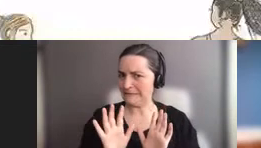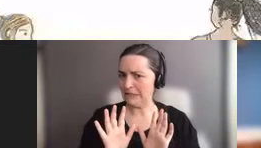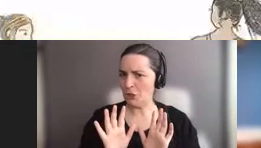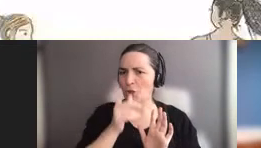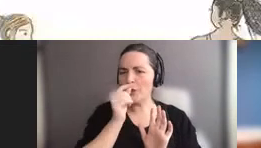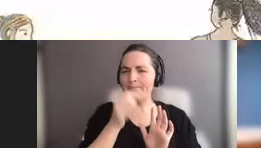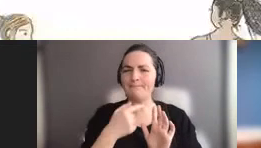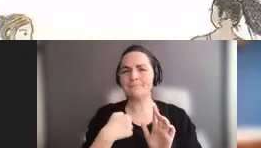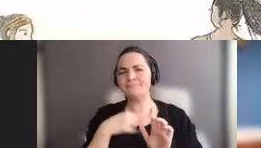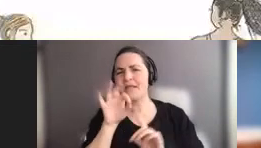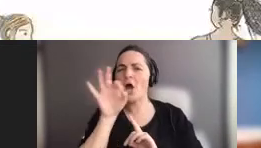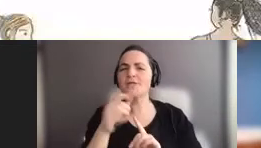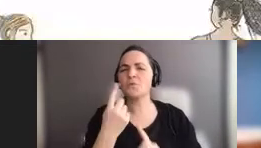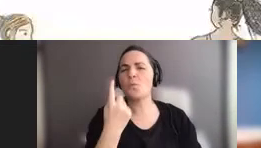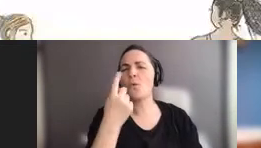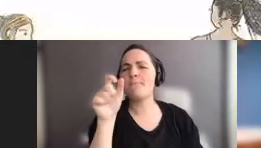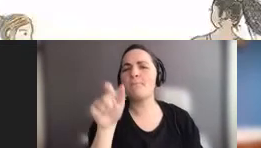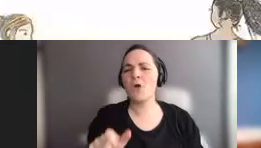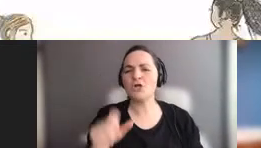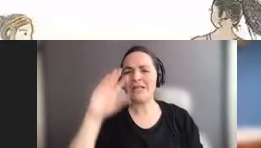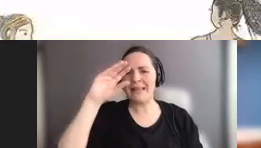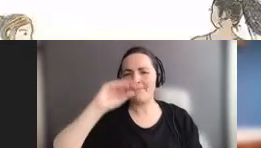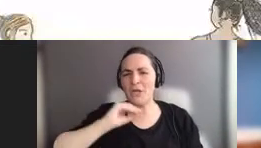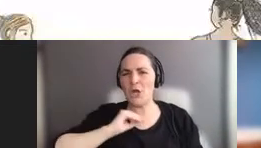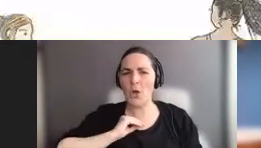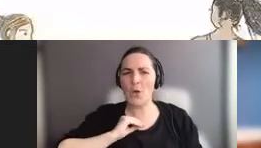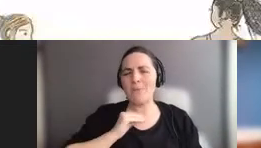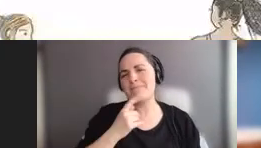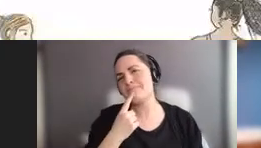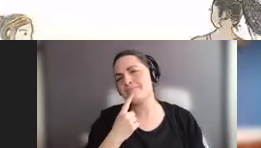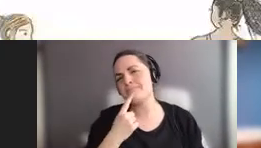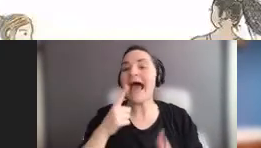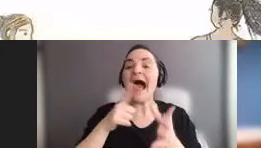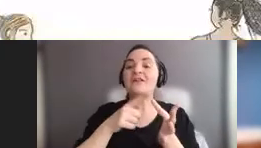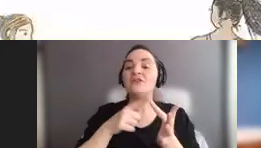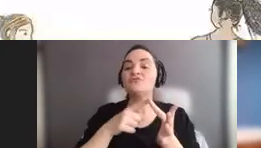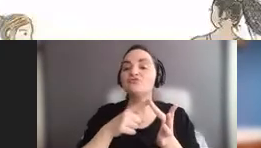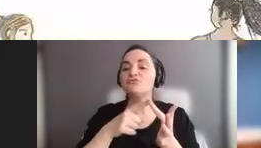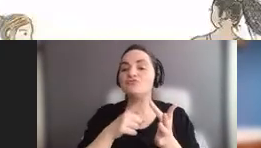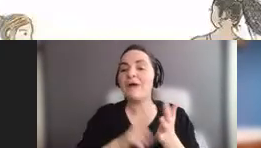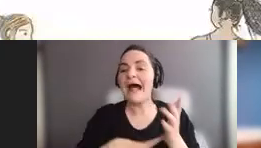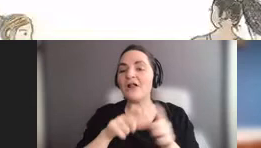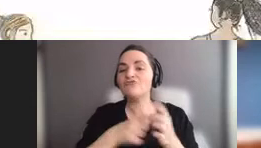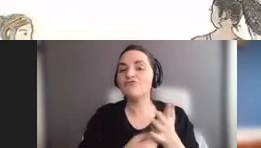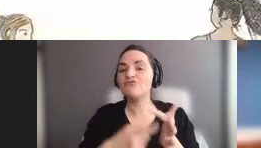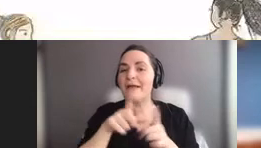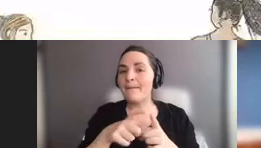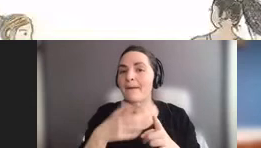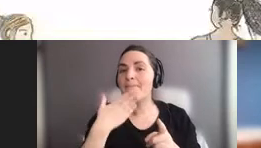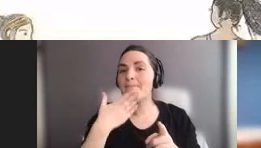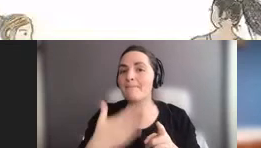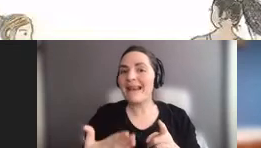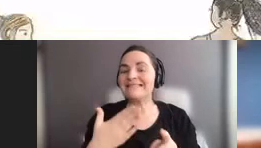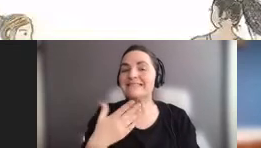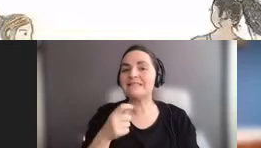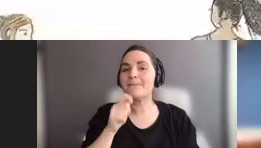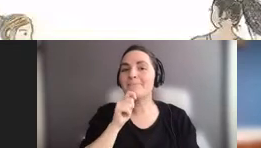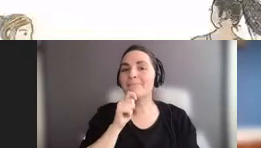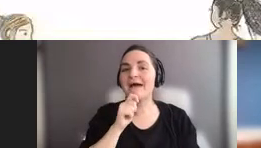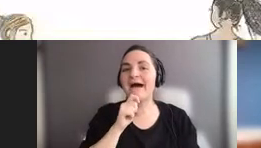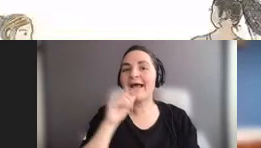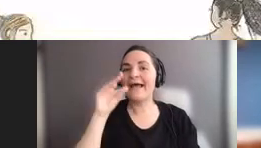I ask one person to, let me think who that could be. Eldred, I can see you're on the call. Could you turn on your mic